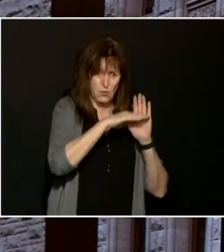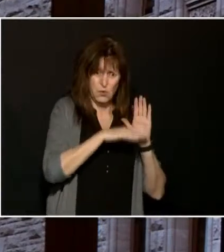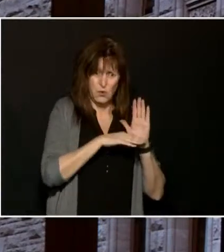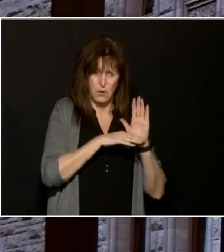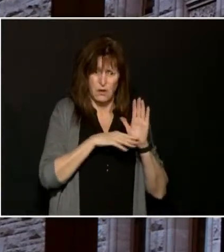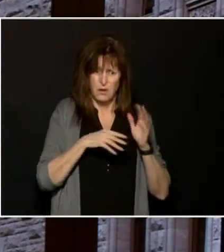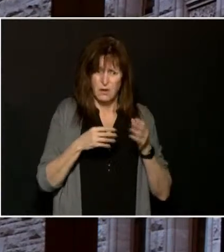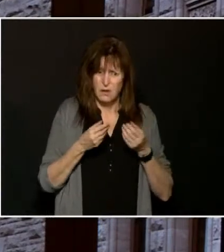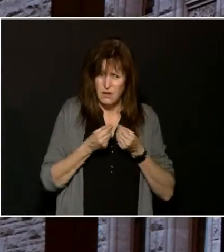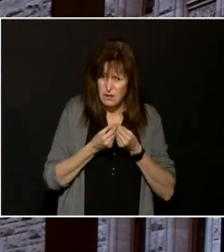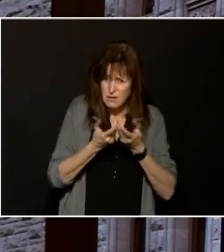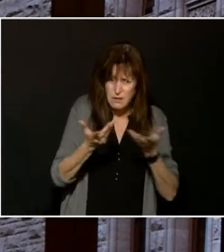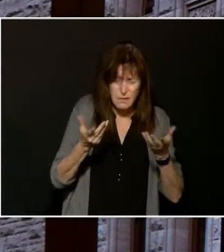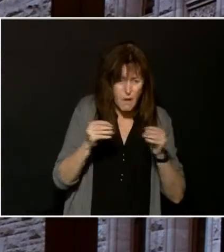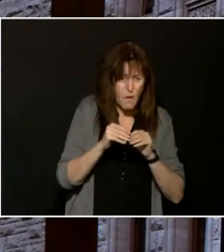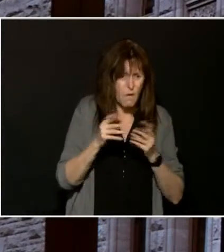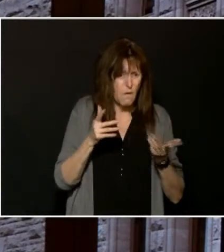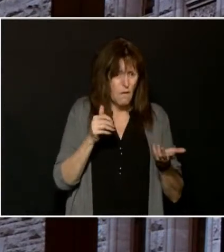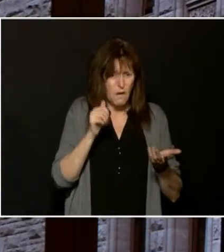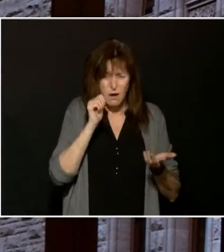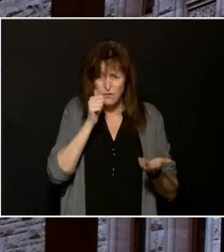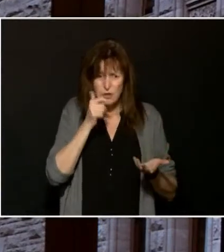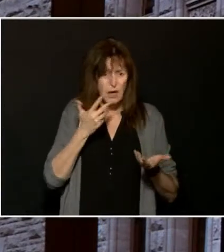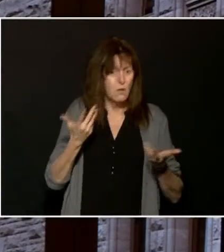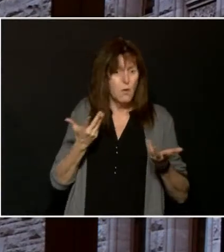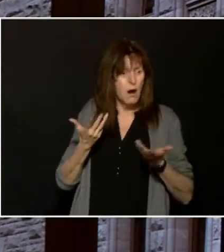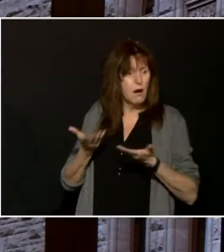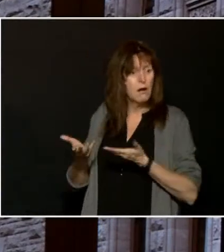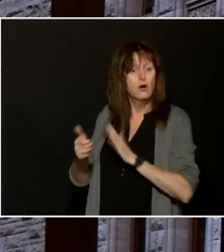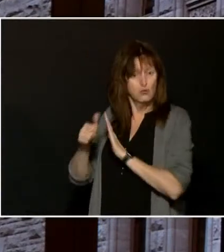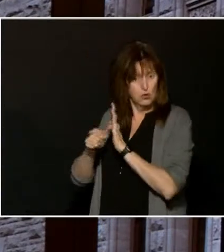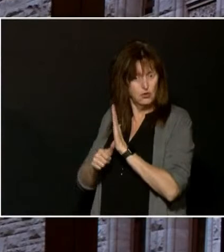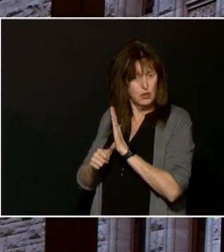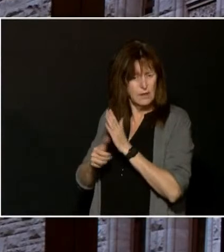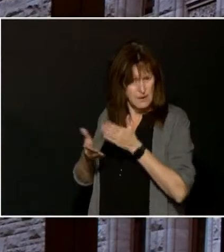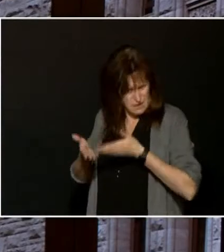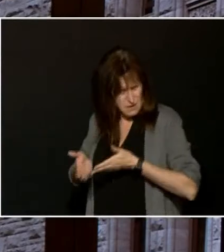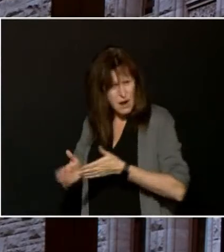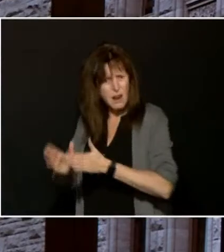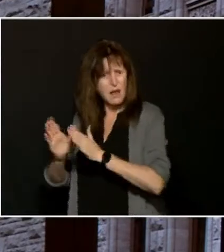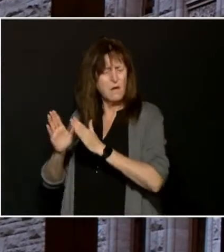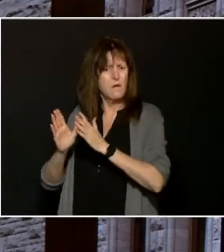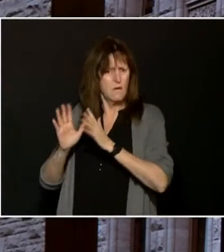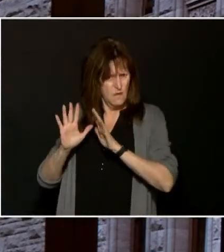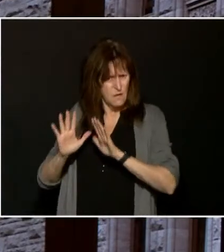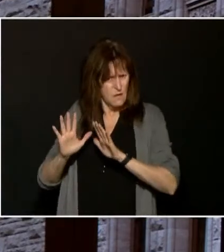diagnostic procedures, and they'll give more direction in the future about any other changes there.